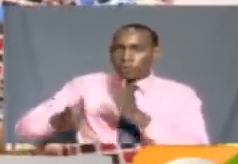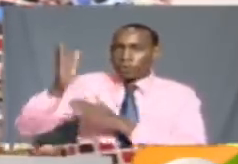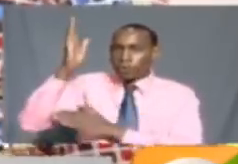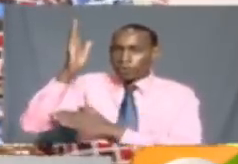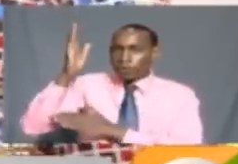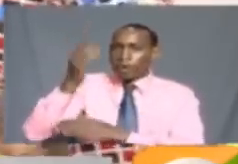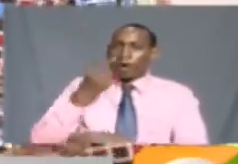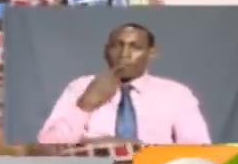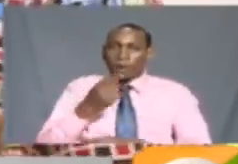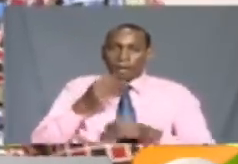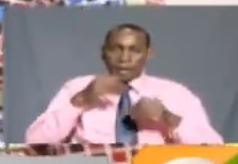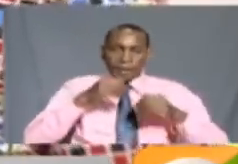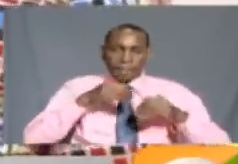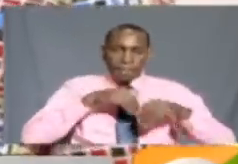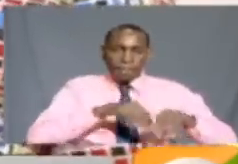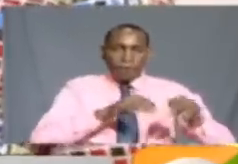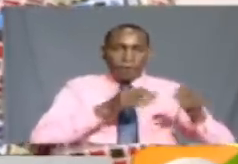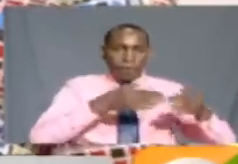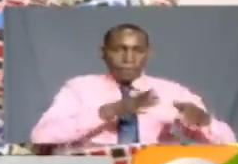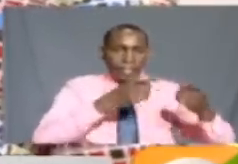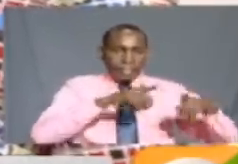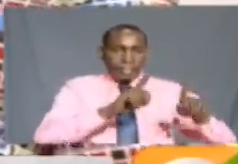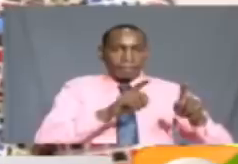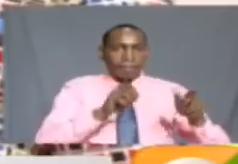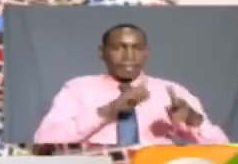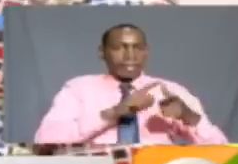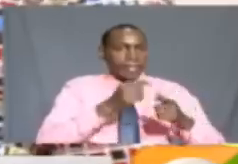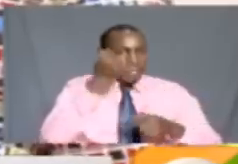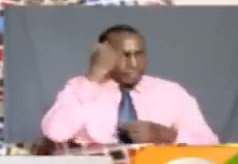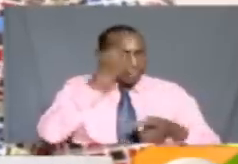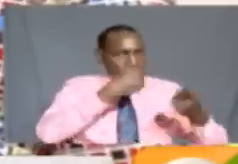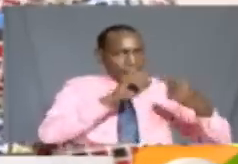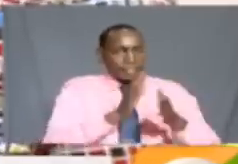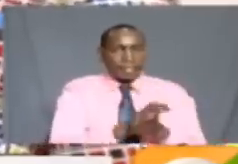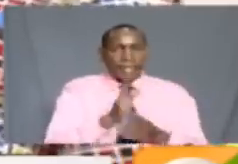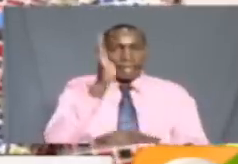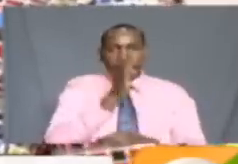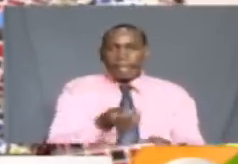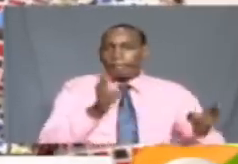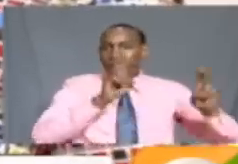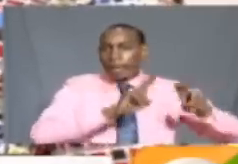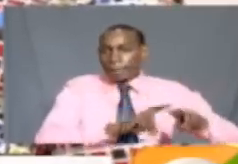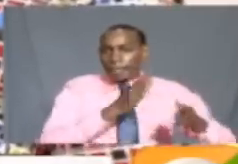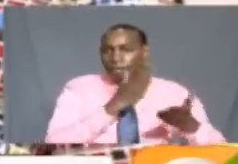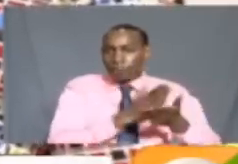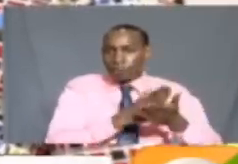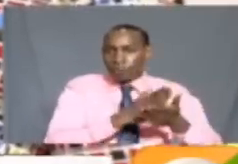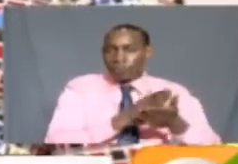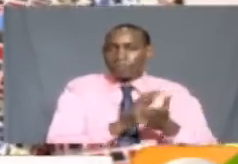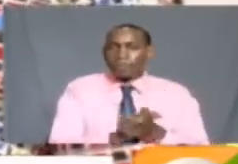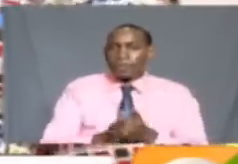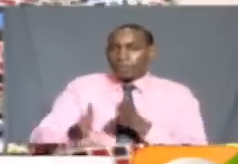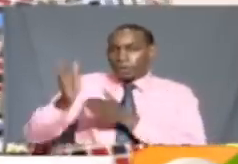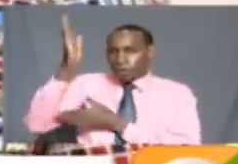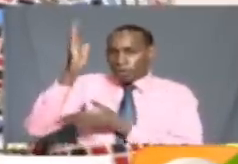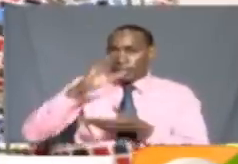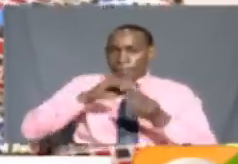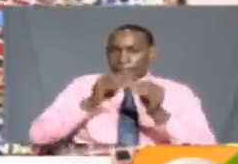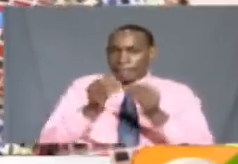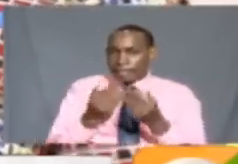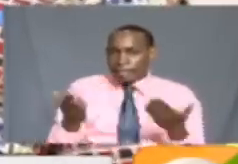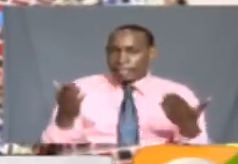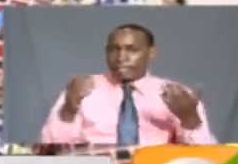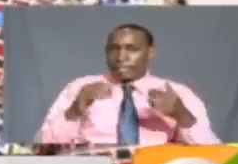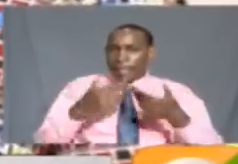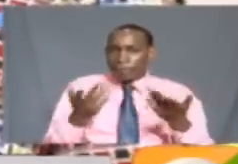way, and imagine we'll succeed. That will never happen. Actually, the way God has designed things is